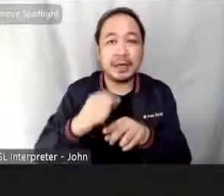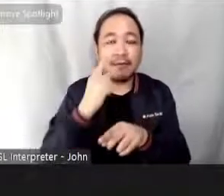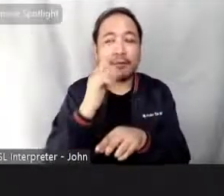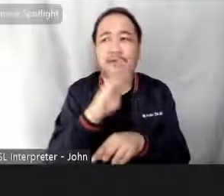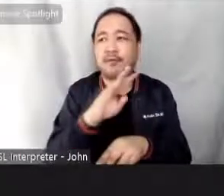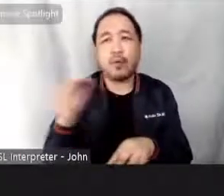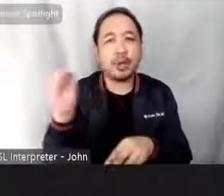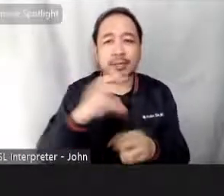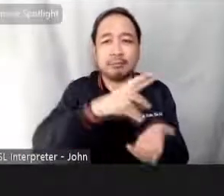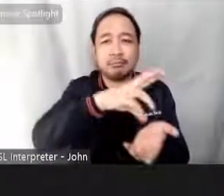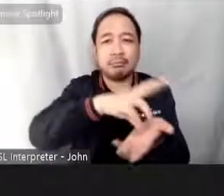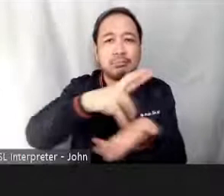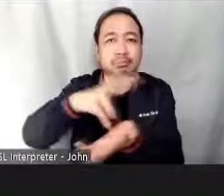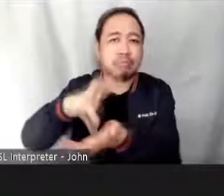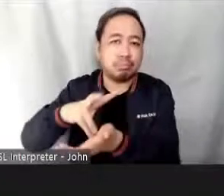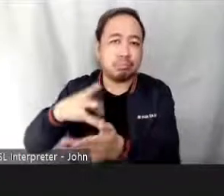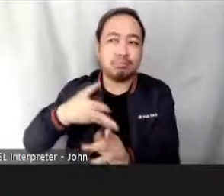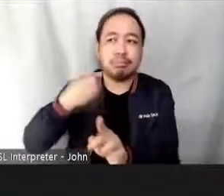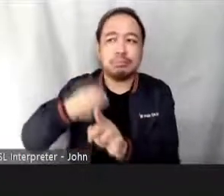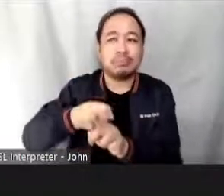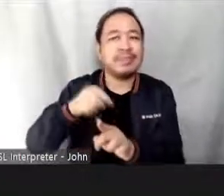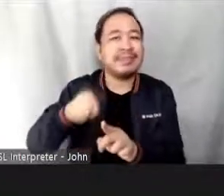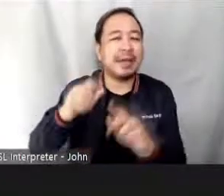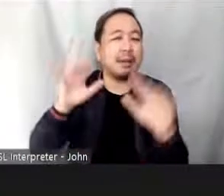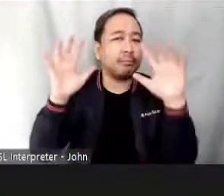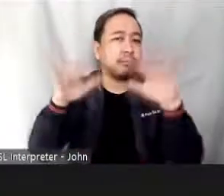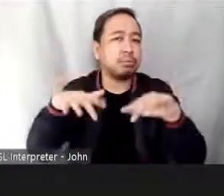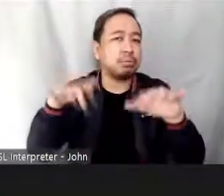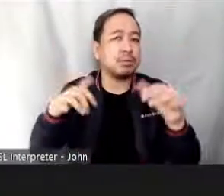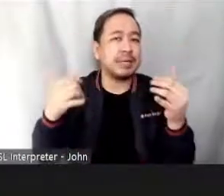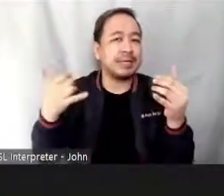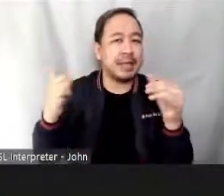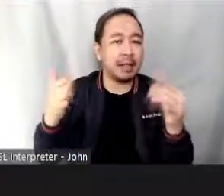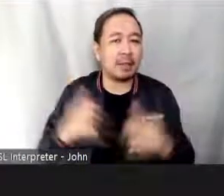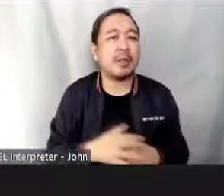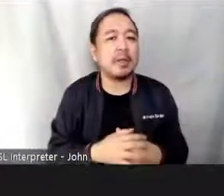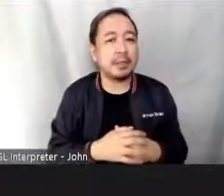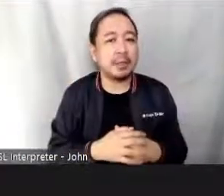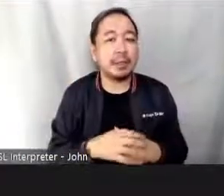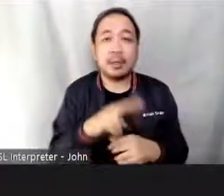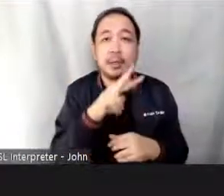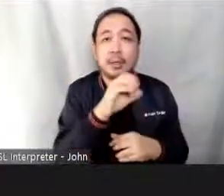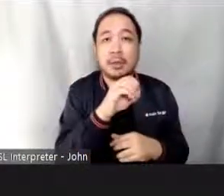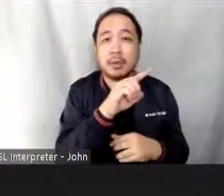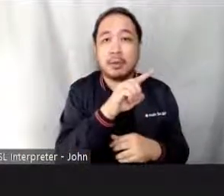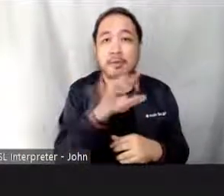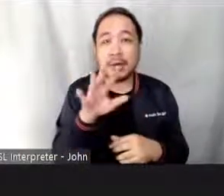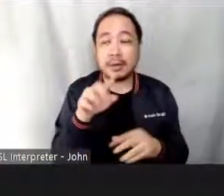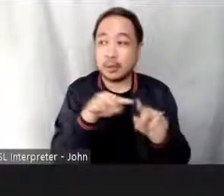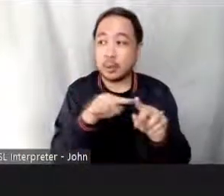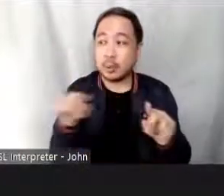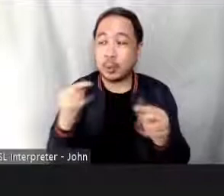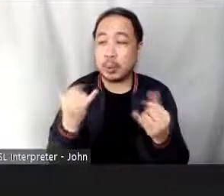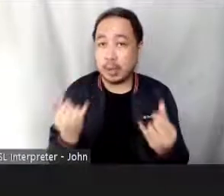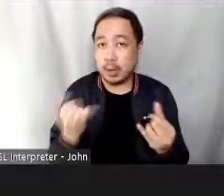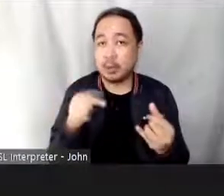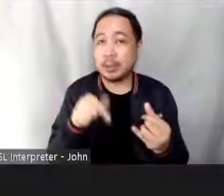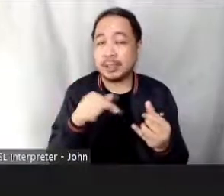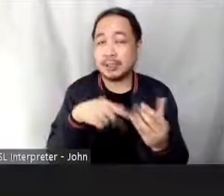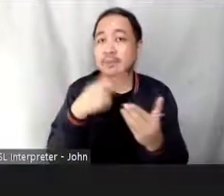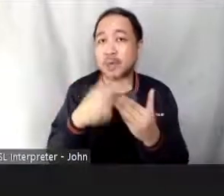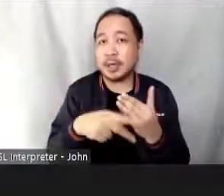by the typhoon. And since 2015, in fact until now, this program is being shared with